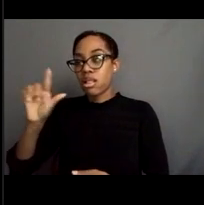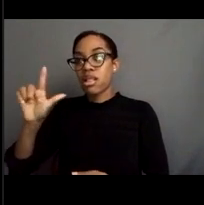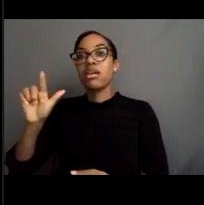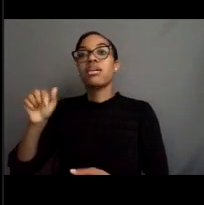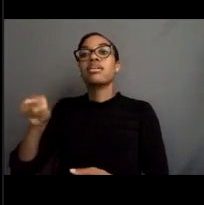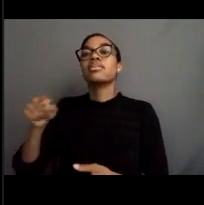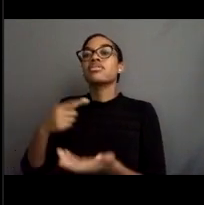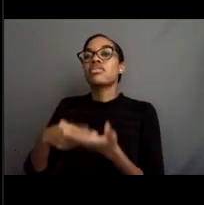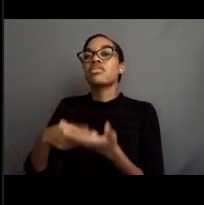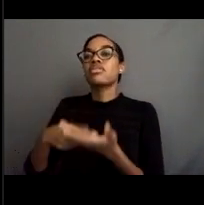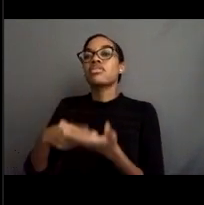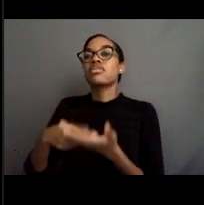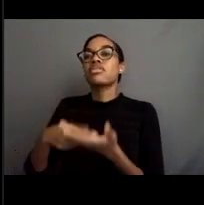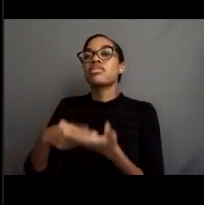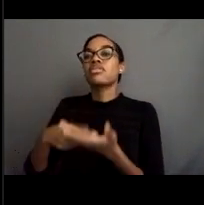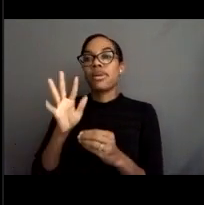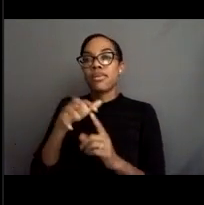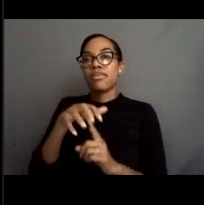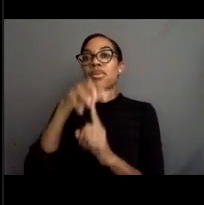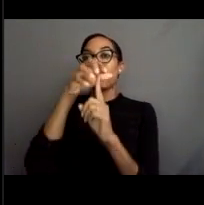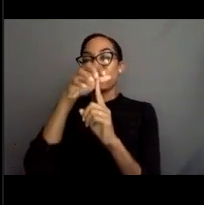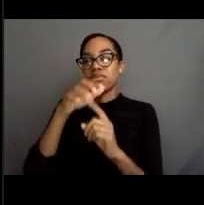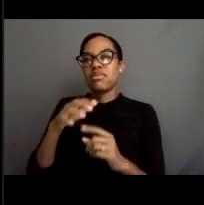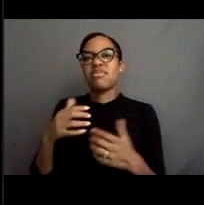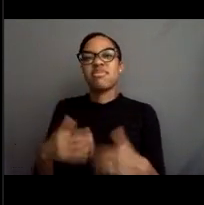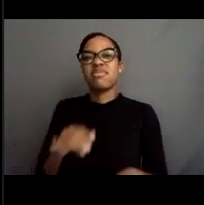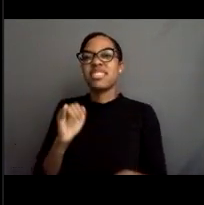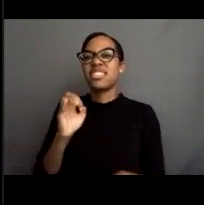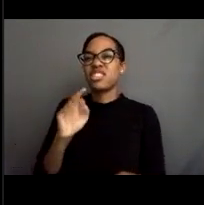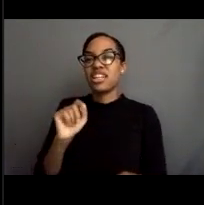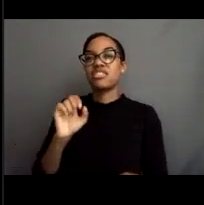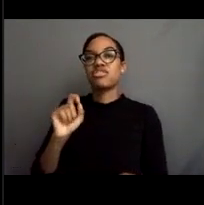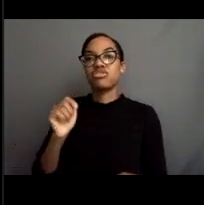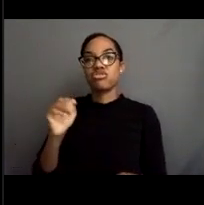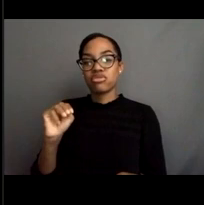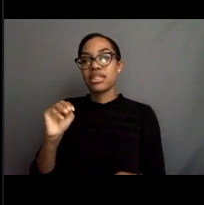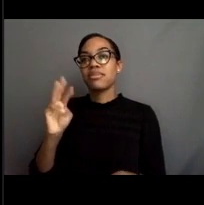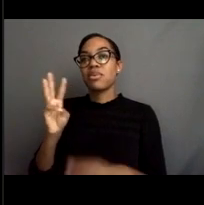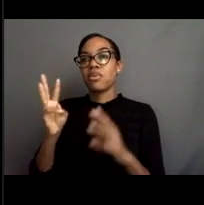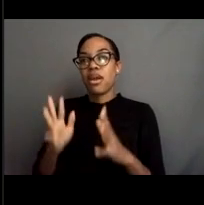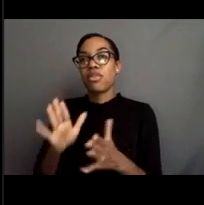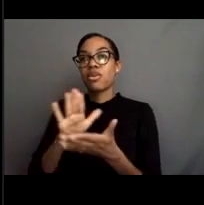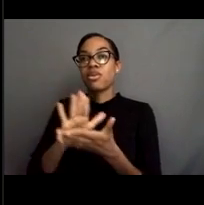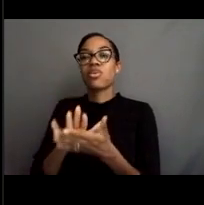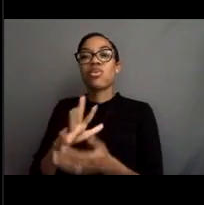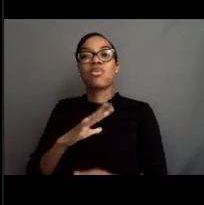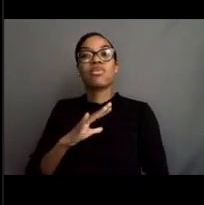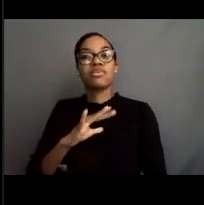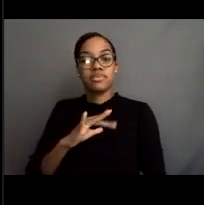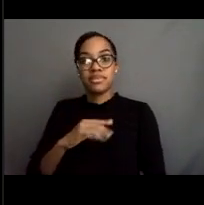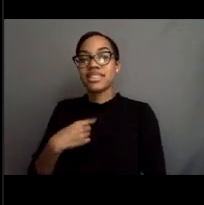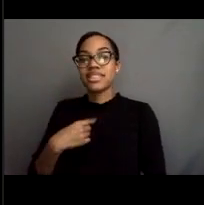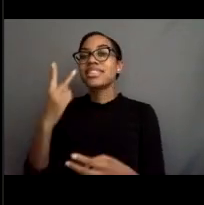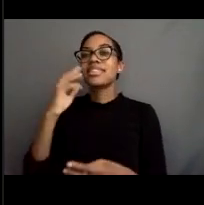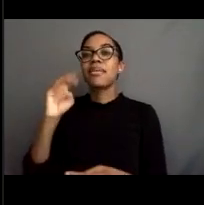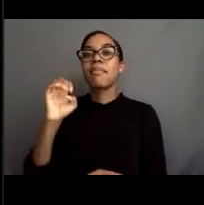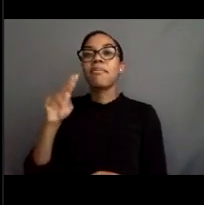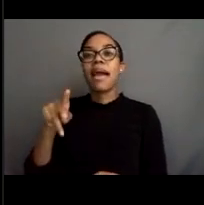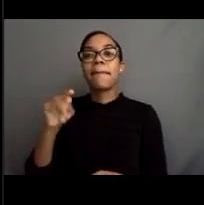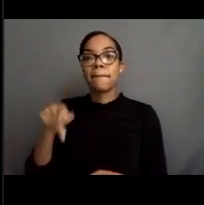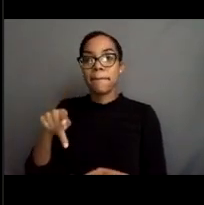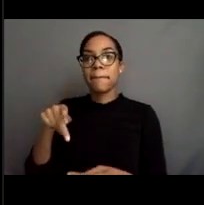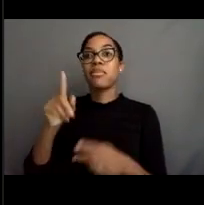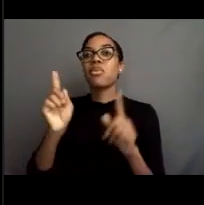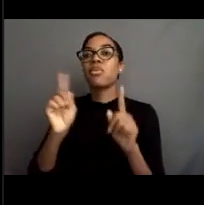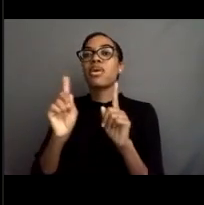about weather balloons in the Jetstream Weather School. And you can actually see a map of all the different locations where they launch the weather